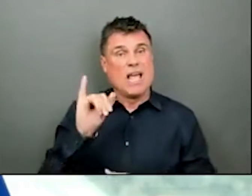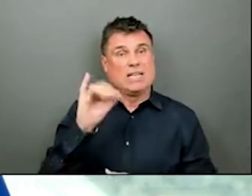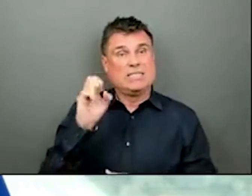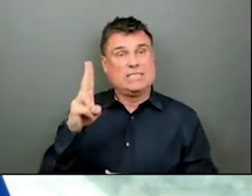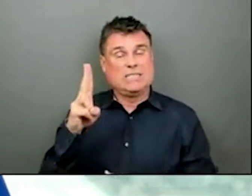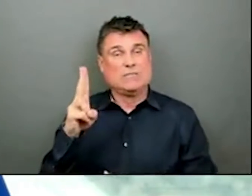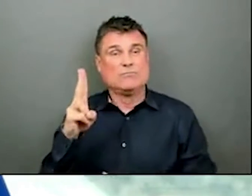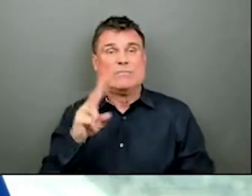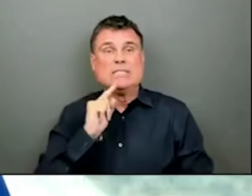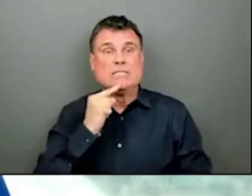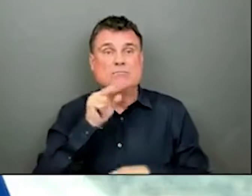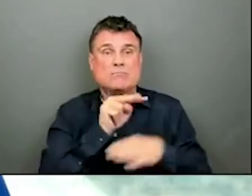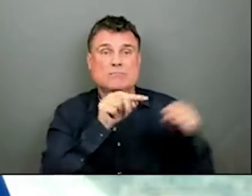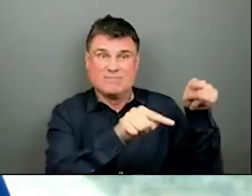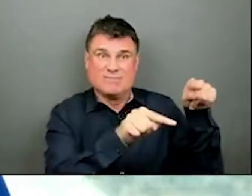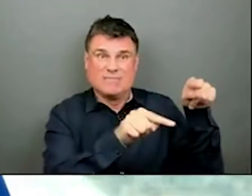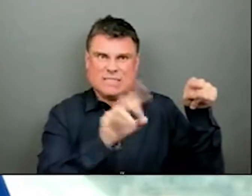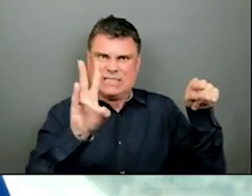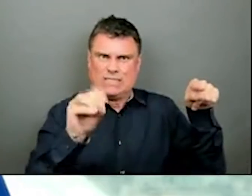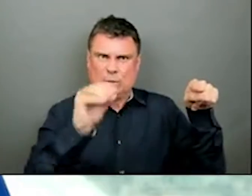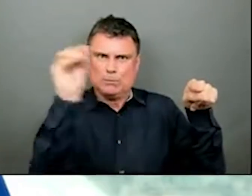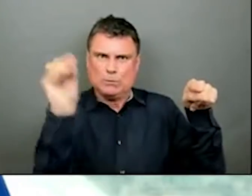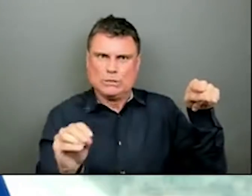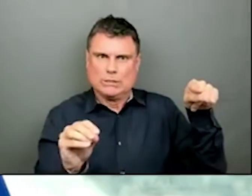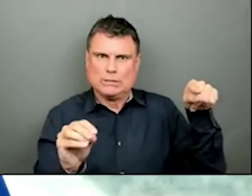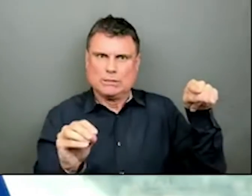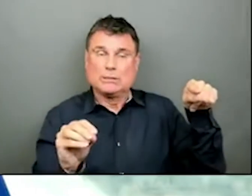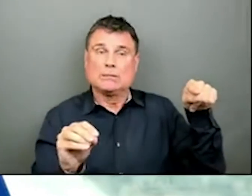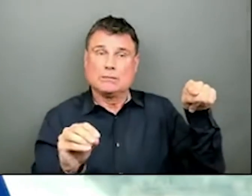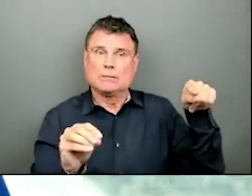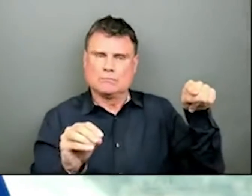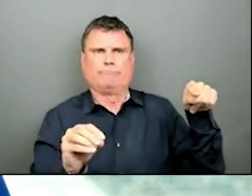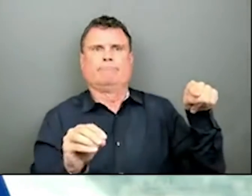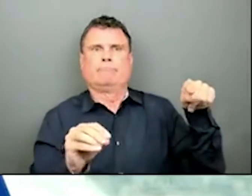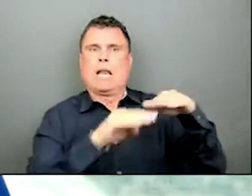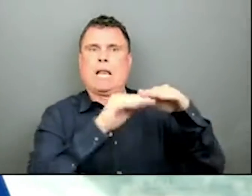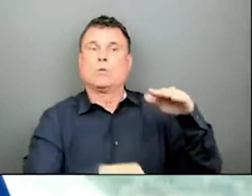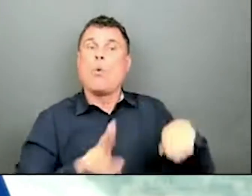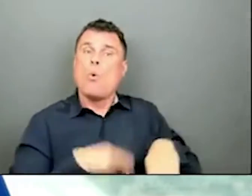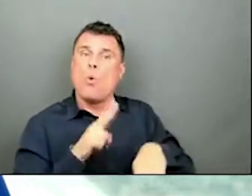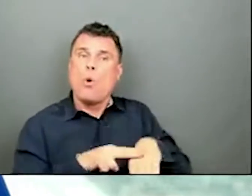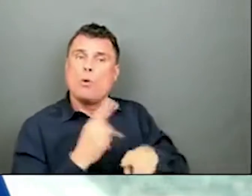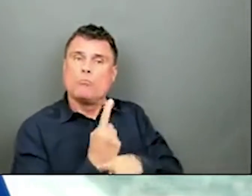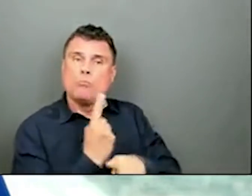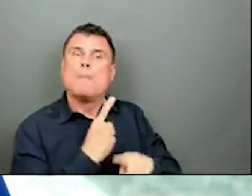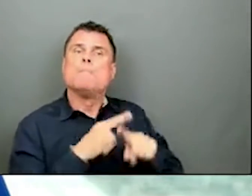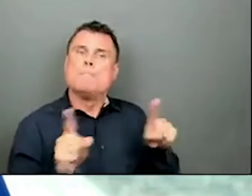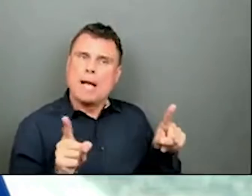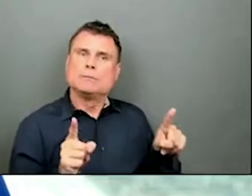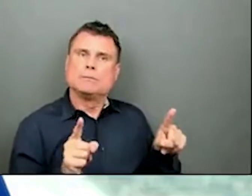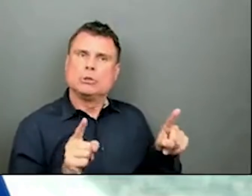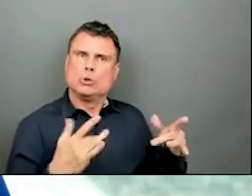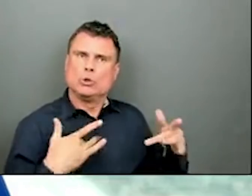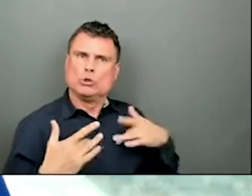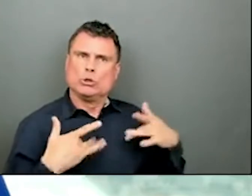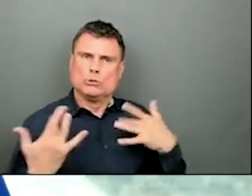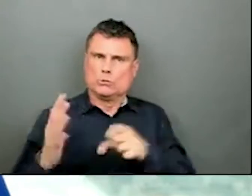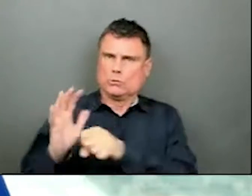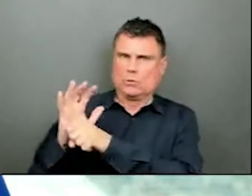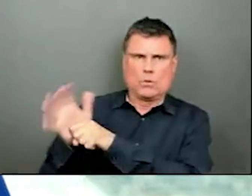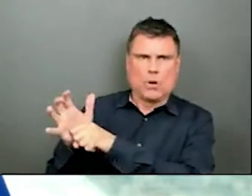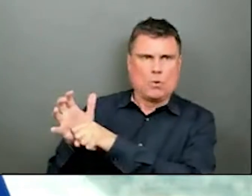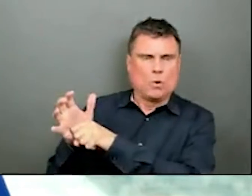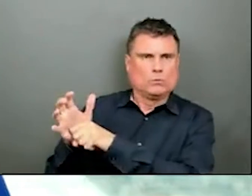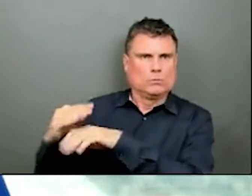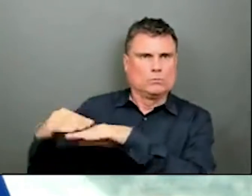high 70% range, which is less than usual, but still significant. But the pressure that COVID-19 puts on all our acute care hospitals